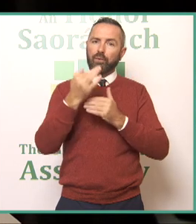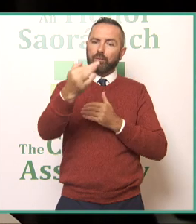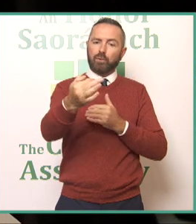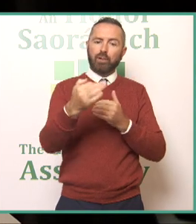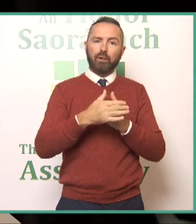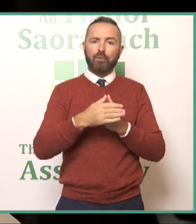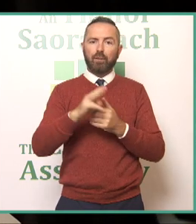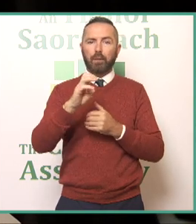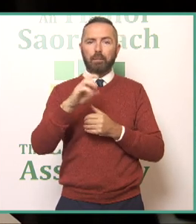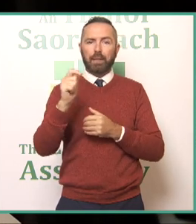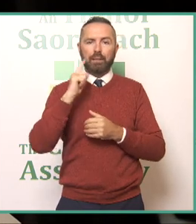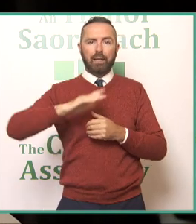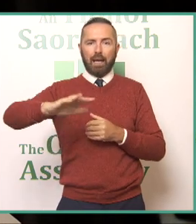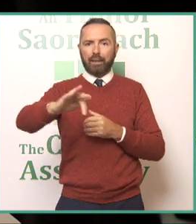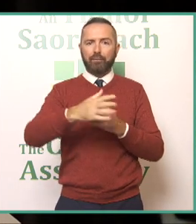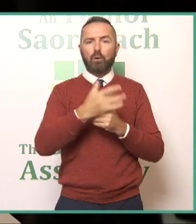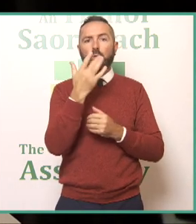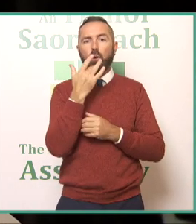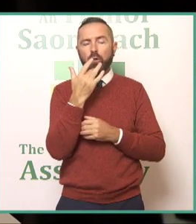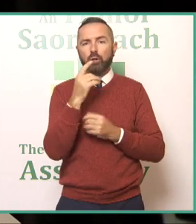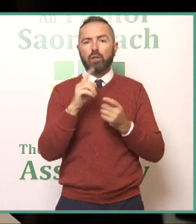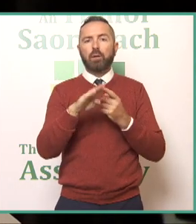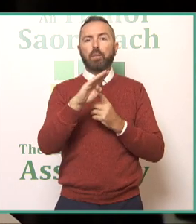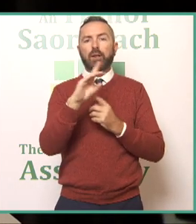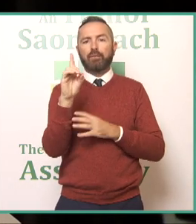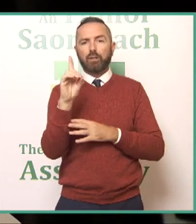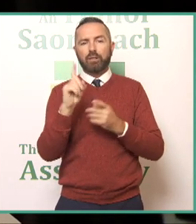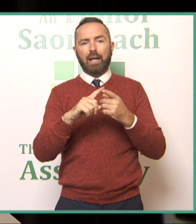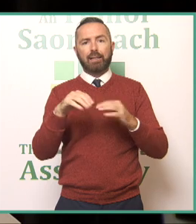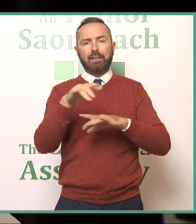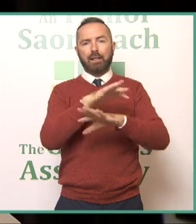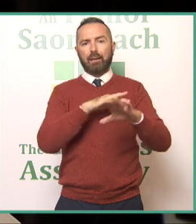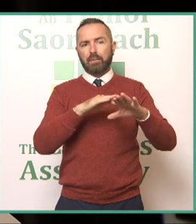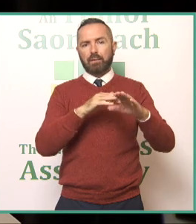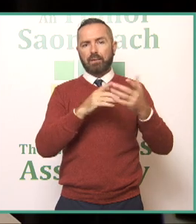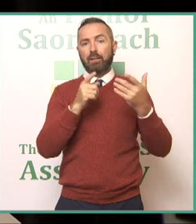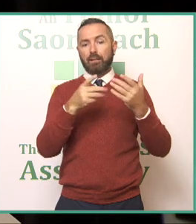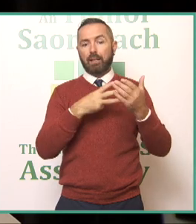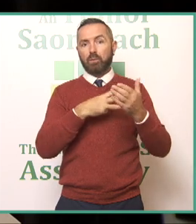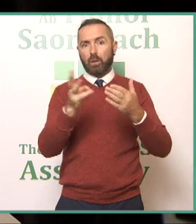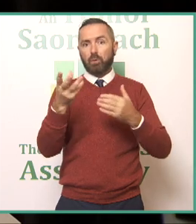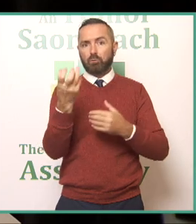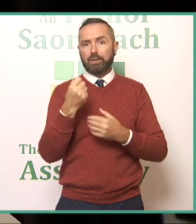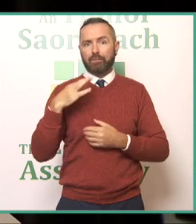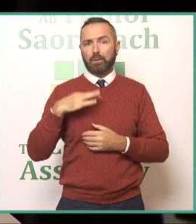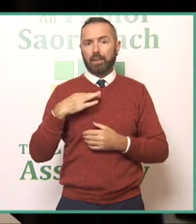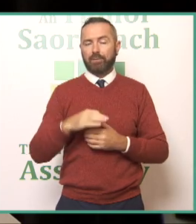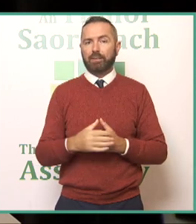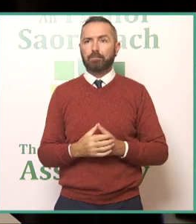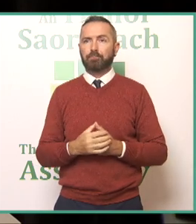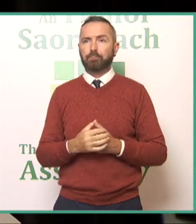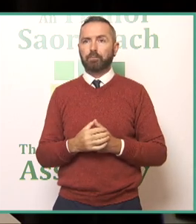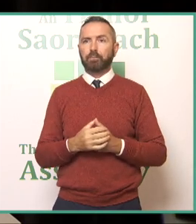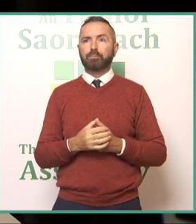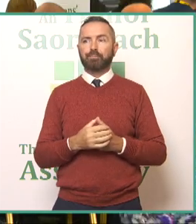of peatlands for water, for biodiversity, and for climate. And that's when we'll reap the co-benefits.